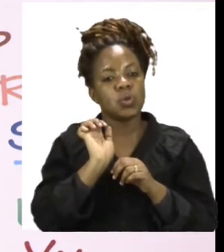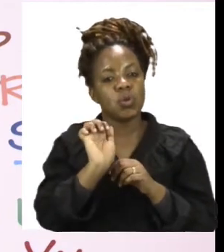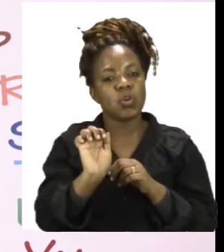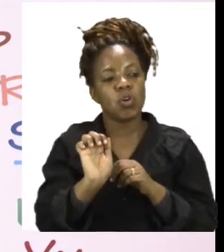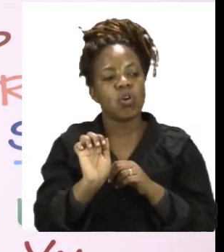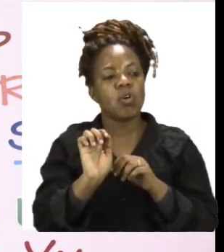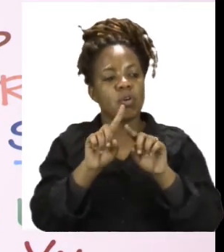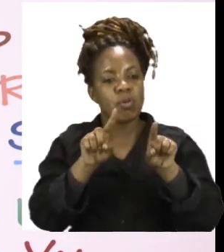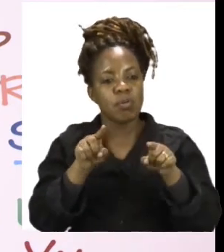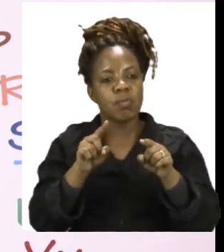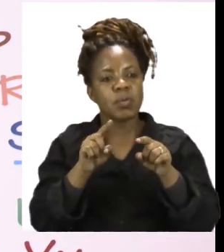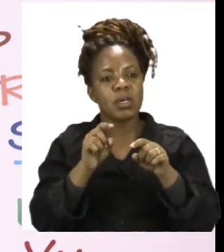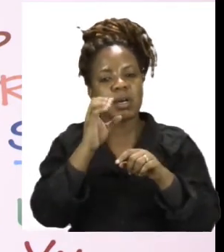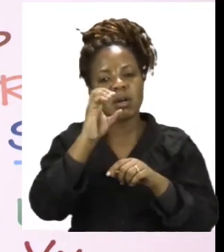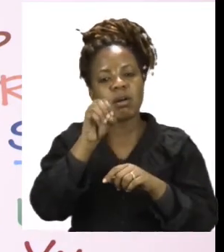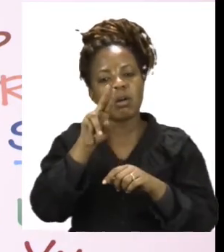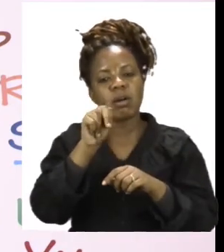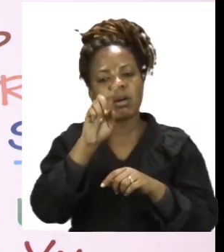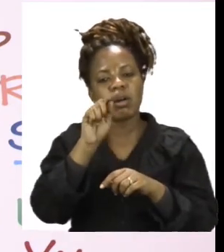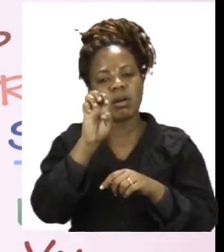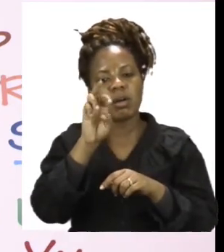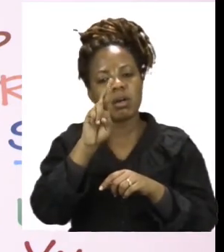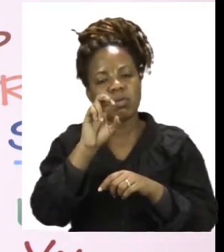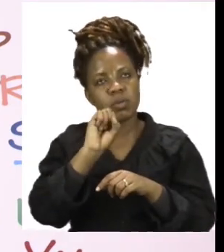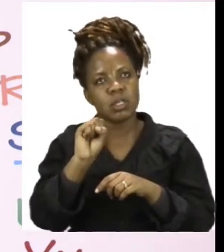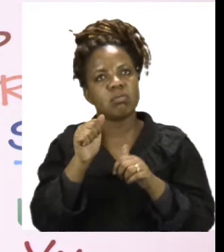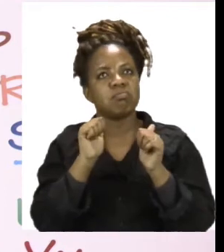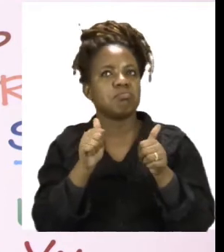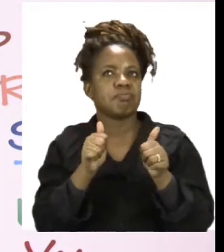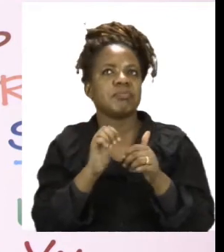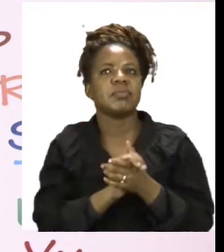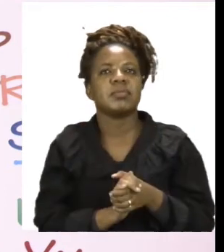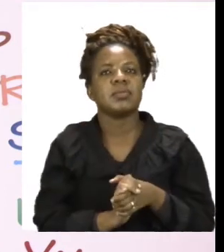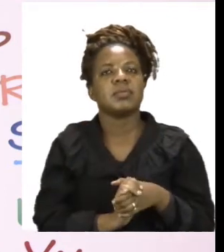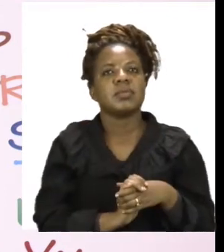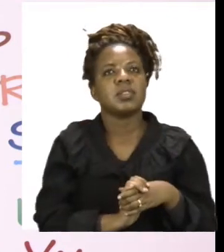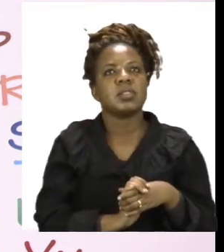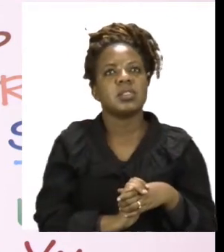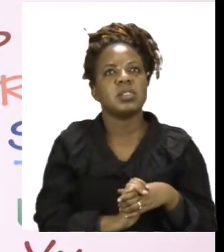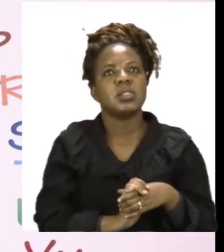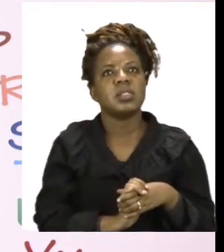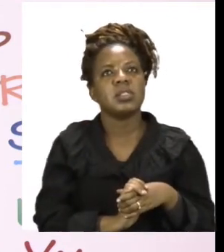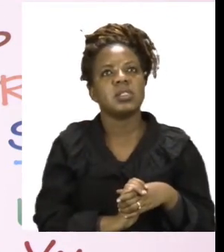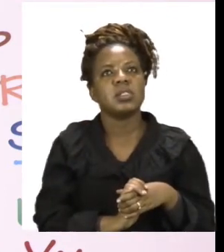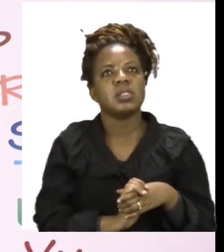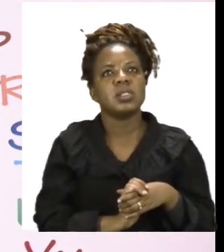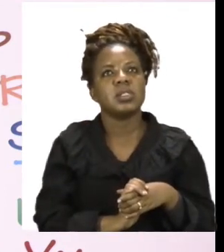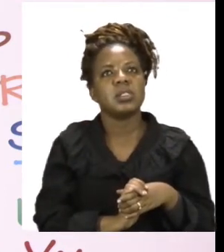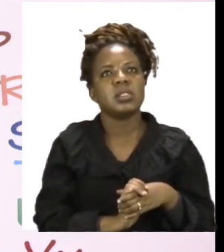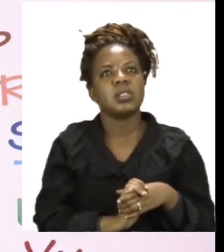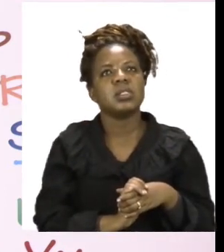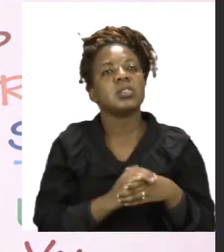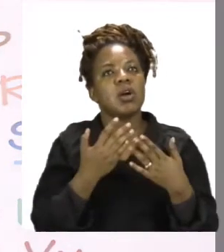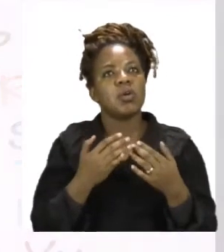count on from the next number. When you are done with that, I'd like you now to do something for me on the